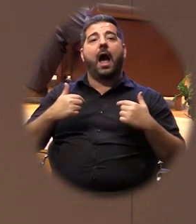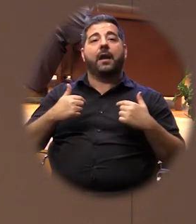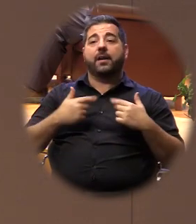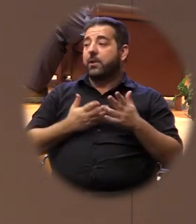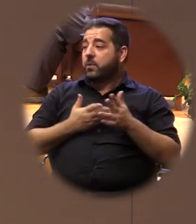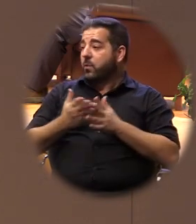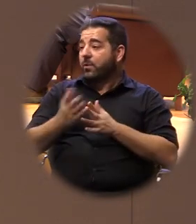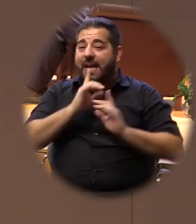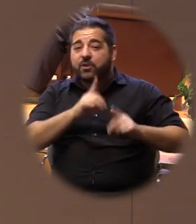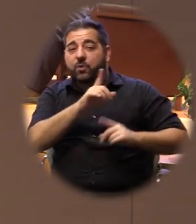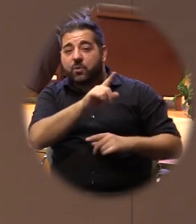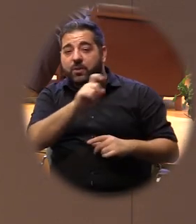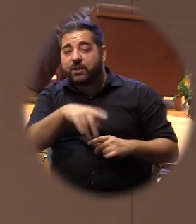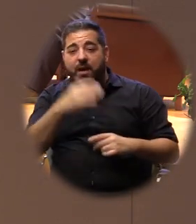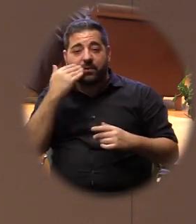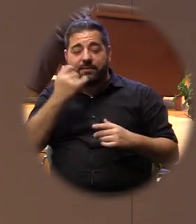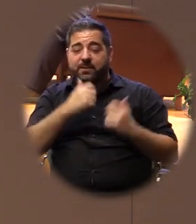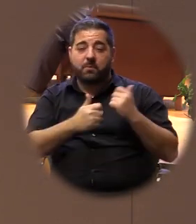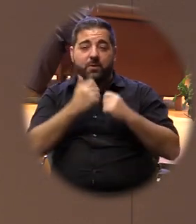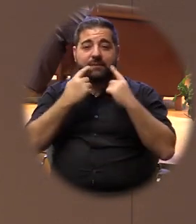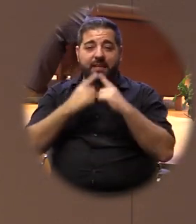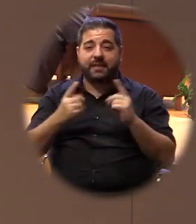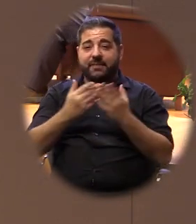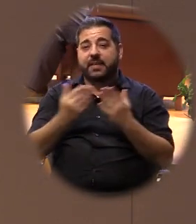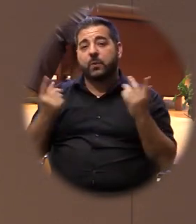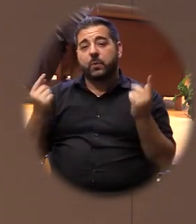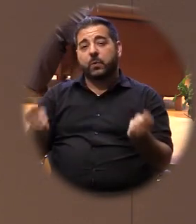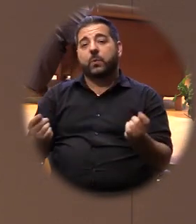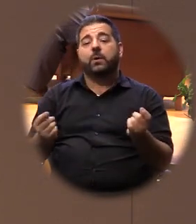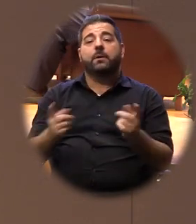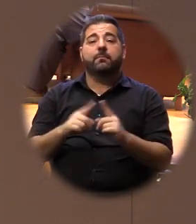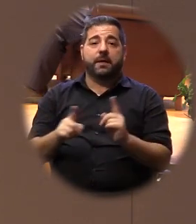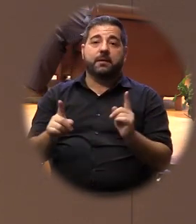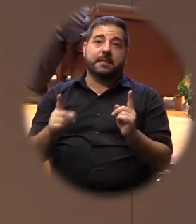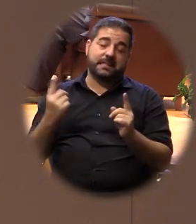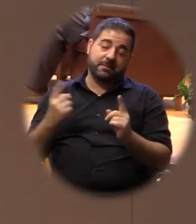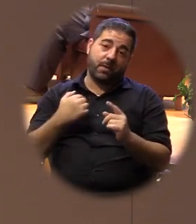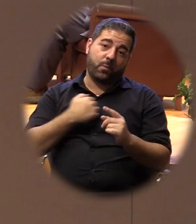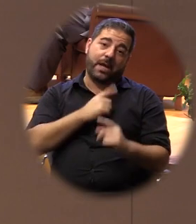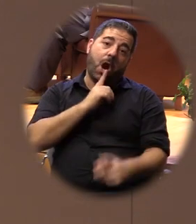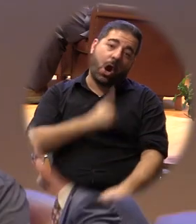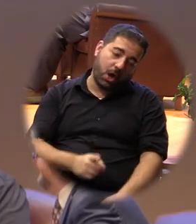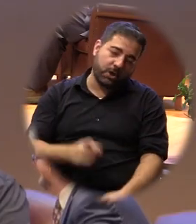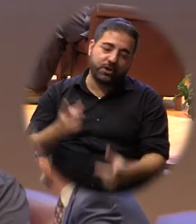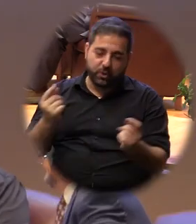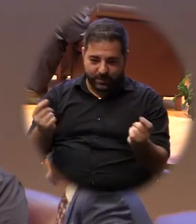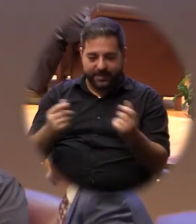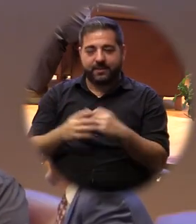I don't know if this is the most effective thing to be doing, but it is a thing that we are doing.